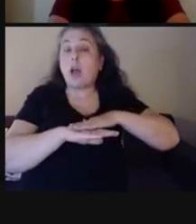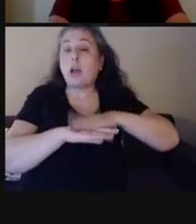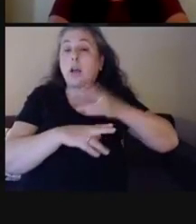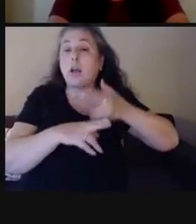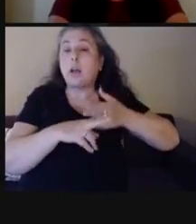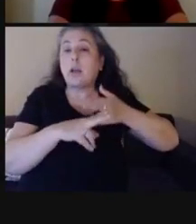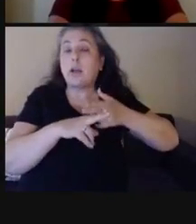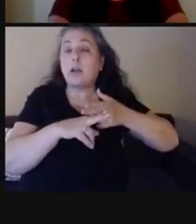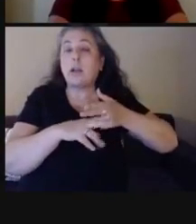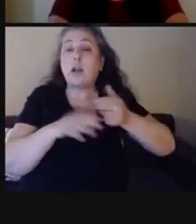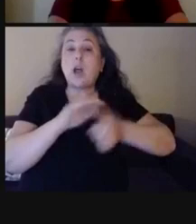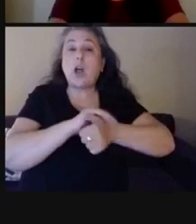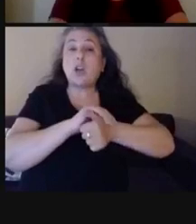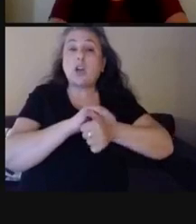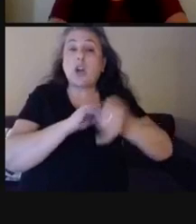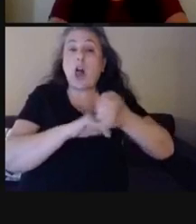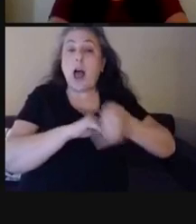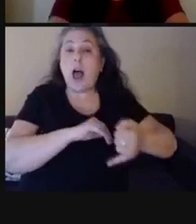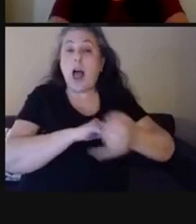Turtle Island, was formed.